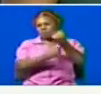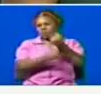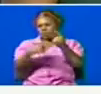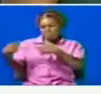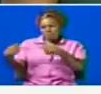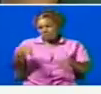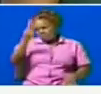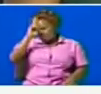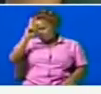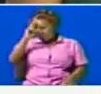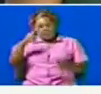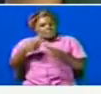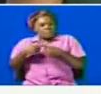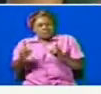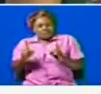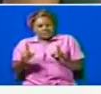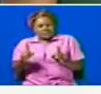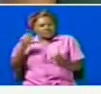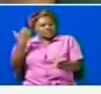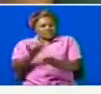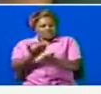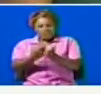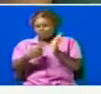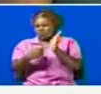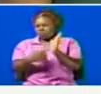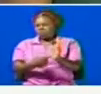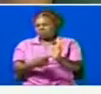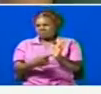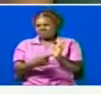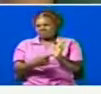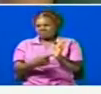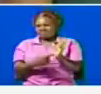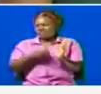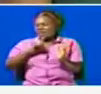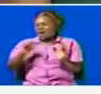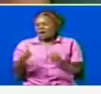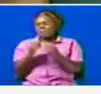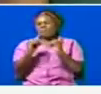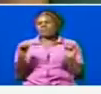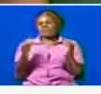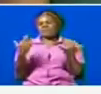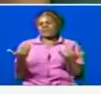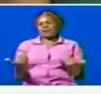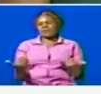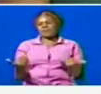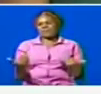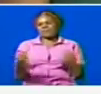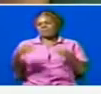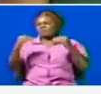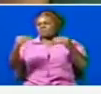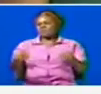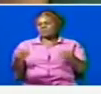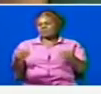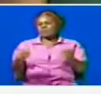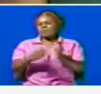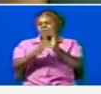engaging with police officers, but evidently, like you're talking to us and telling us, that really did not happen. So right now, with that postponement, what direction